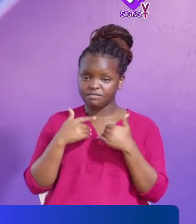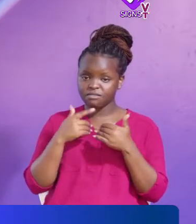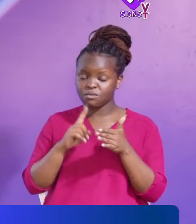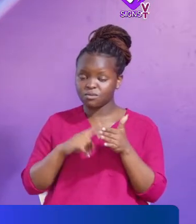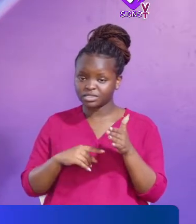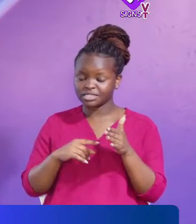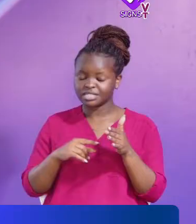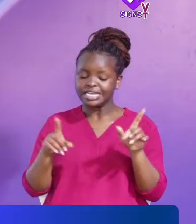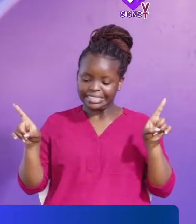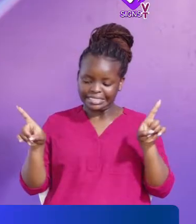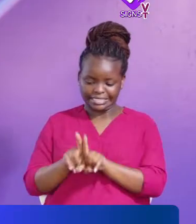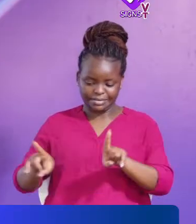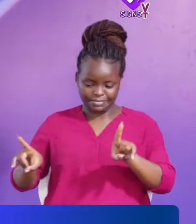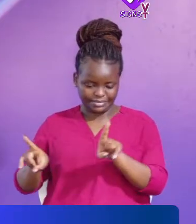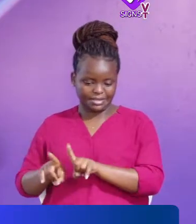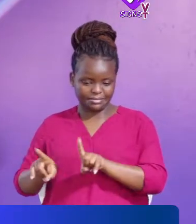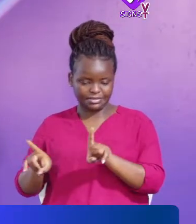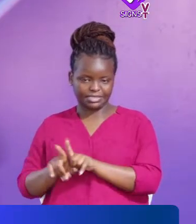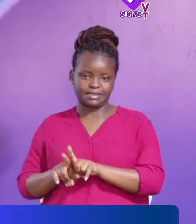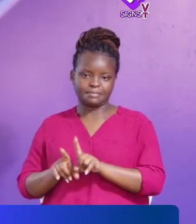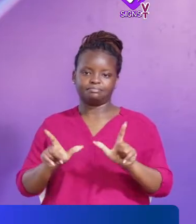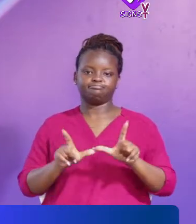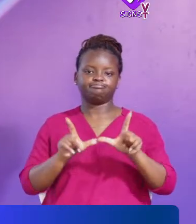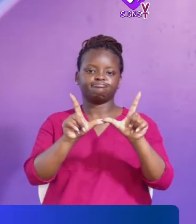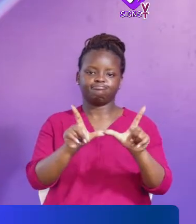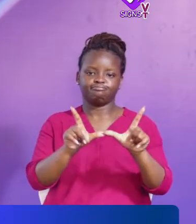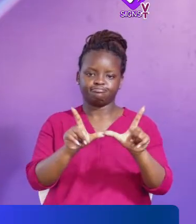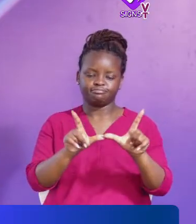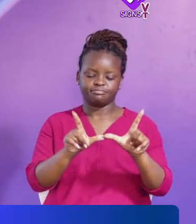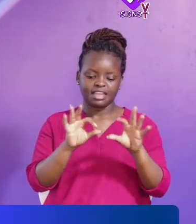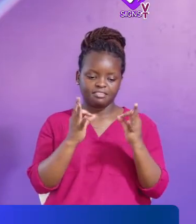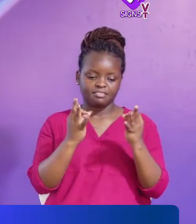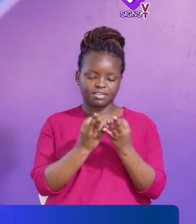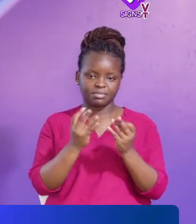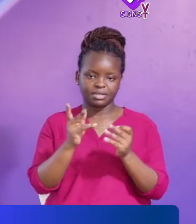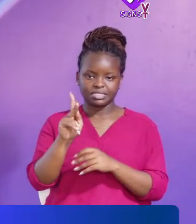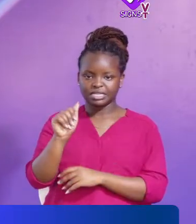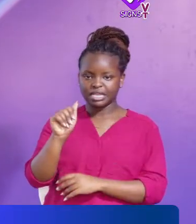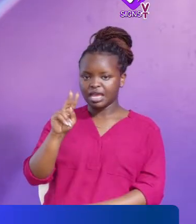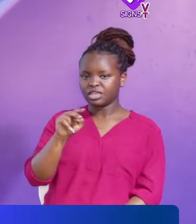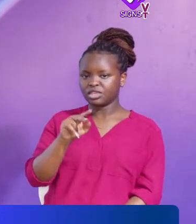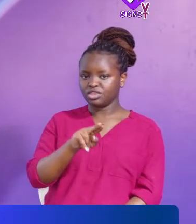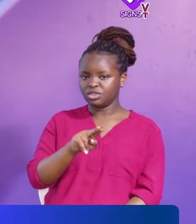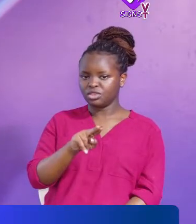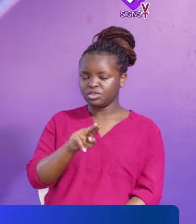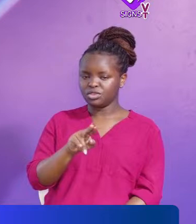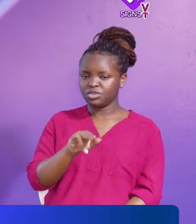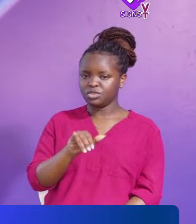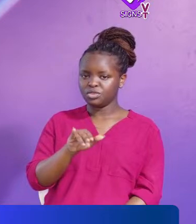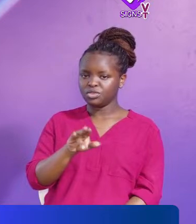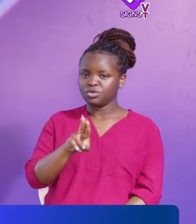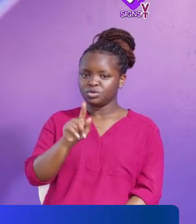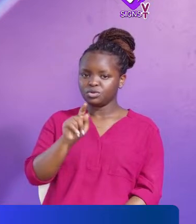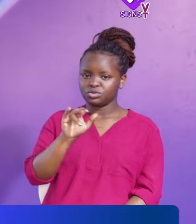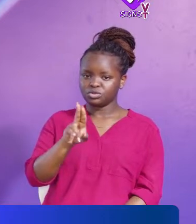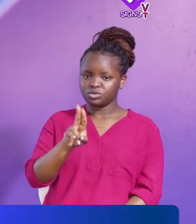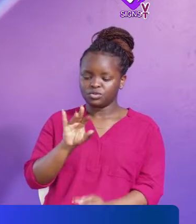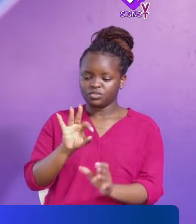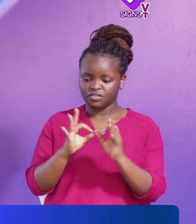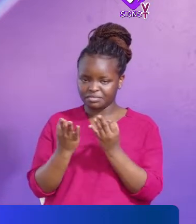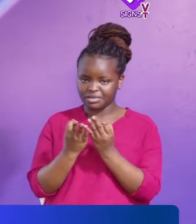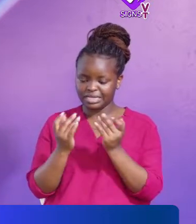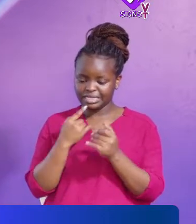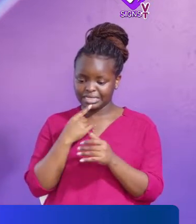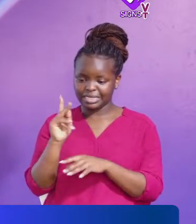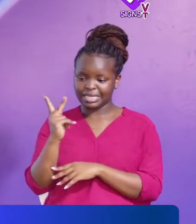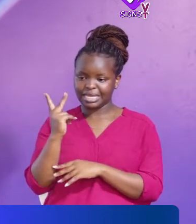Alan, we need to do a serious cleanup. If you hear those families like Kanyotu family, isn't it? I must say that Kenya